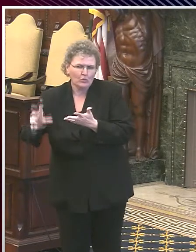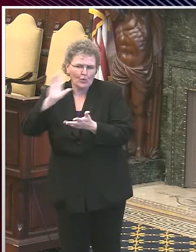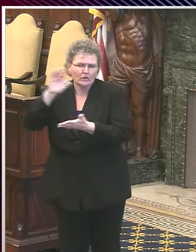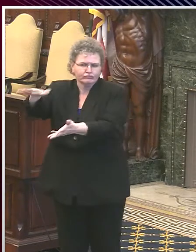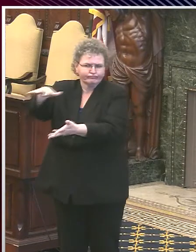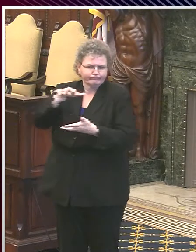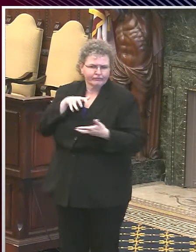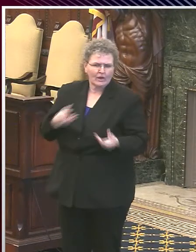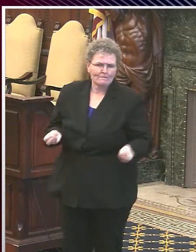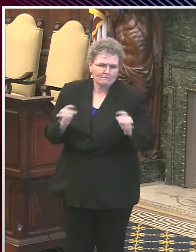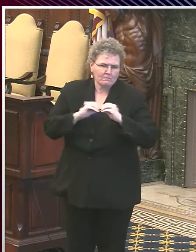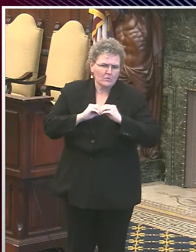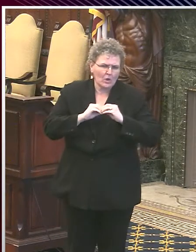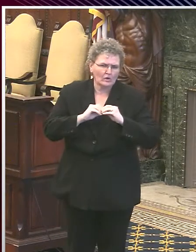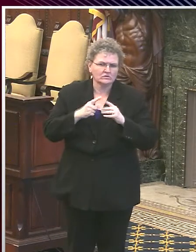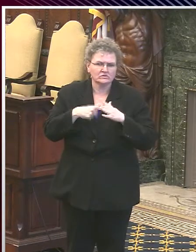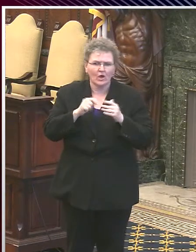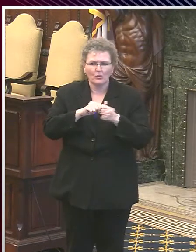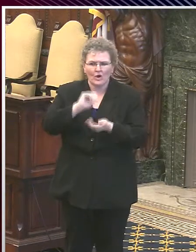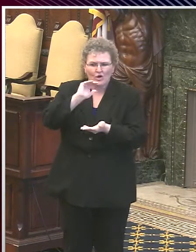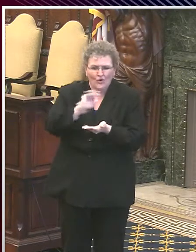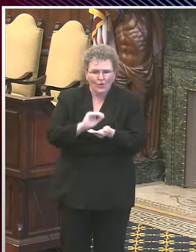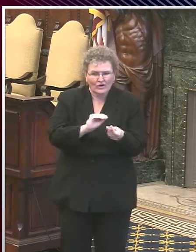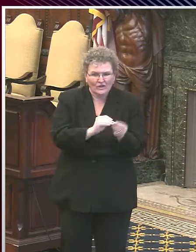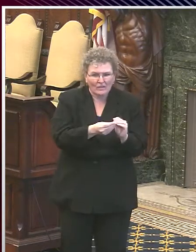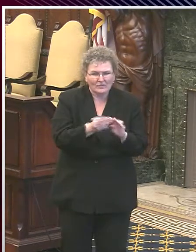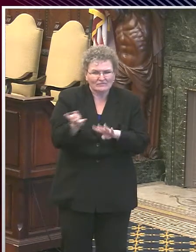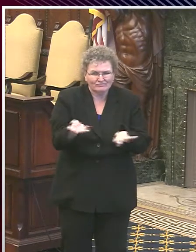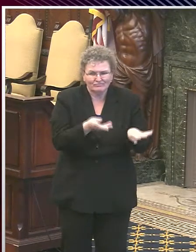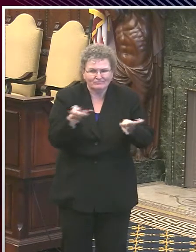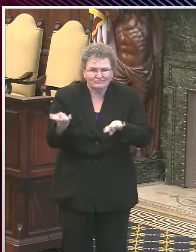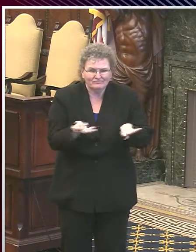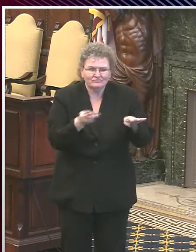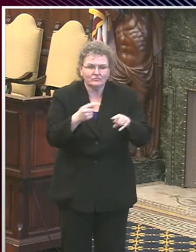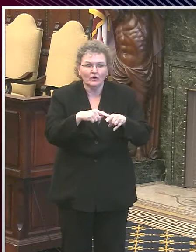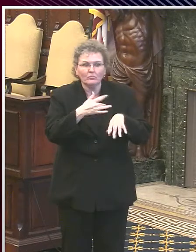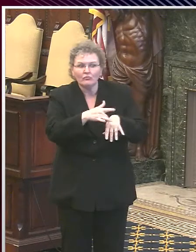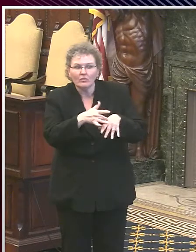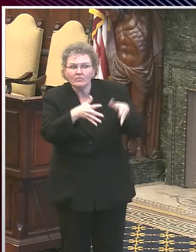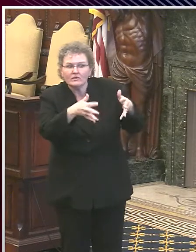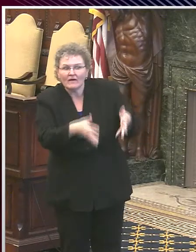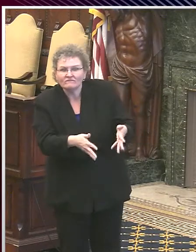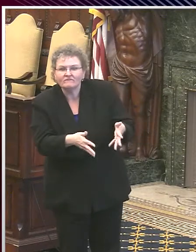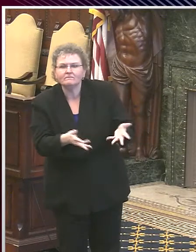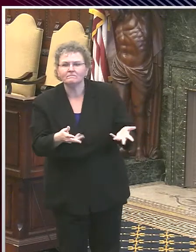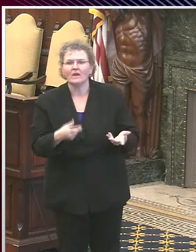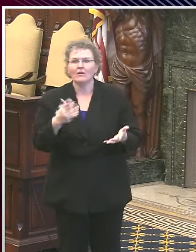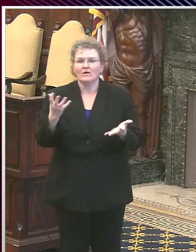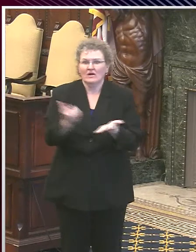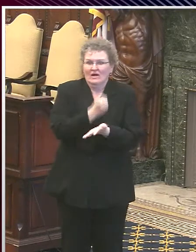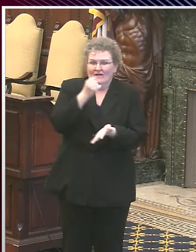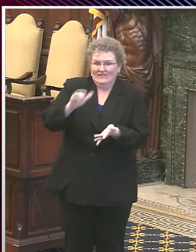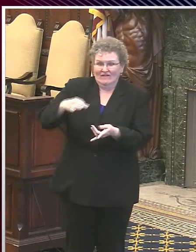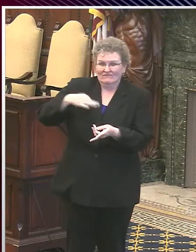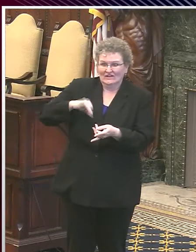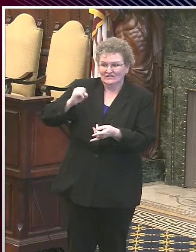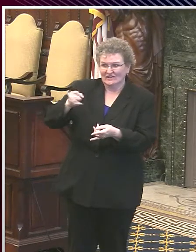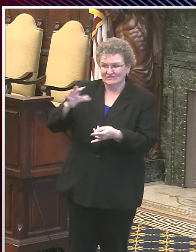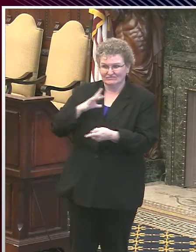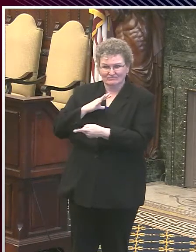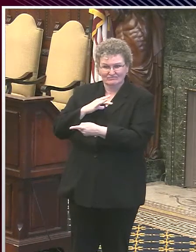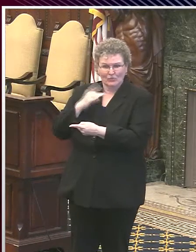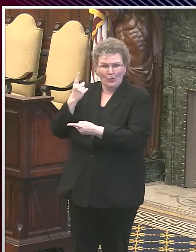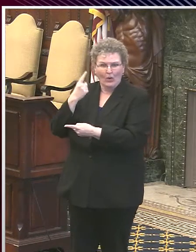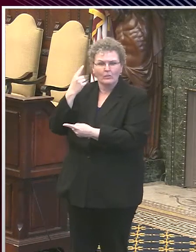It's a very small number. In view of that small number that's available to us, and in view of the advantages of this vaccine, we are recommending